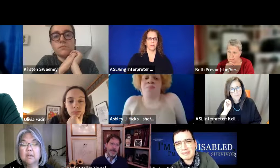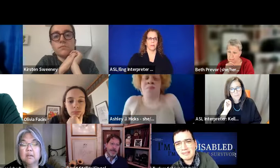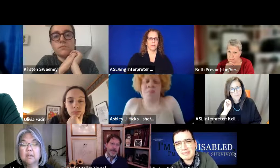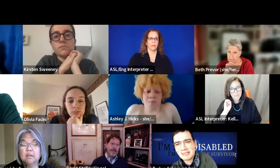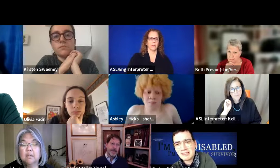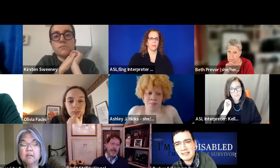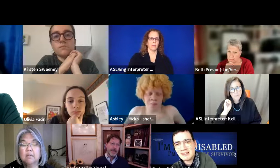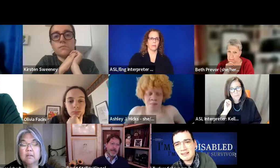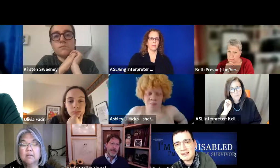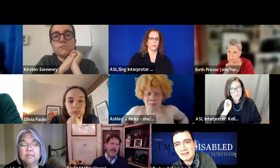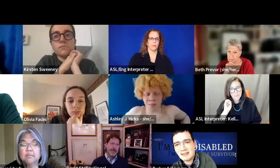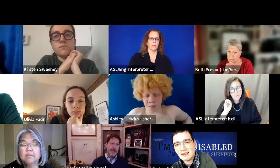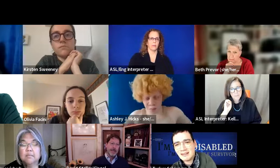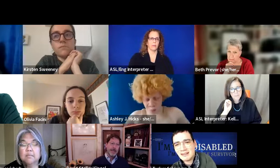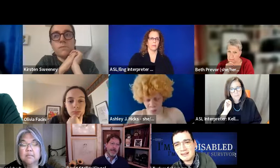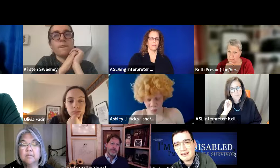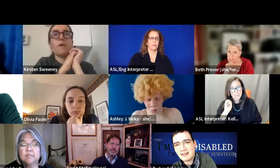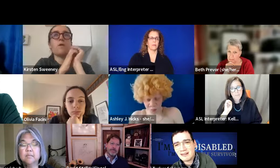boundaries.